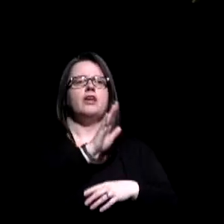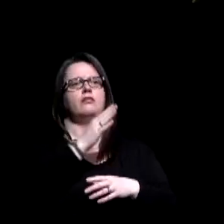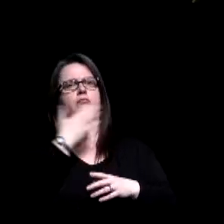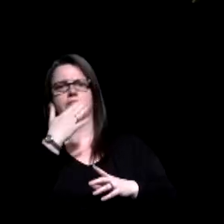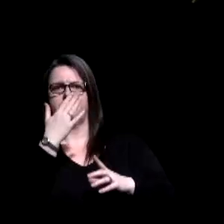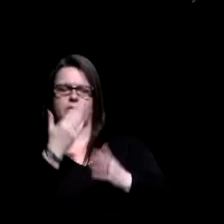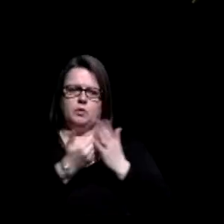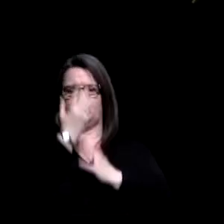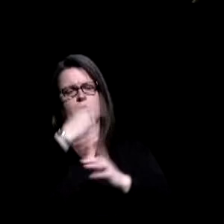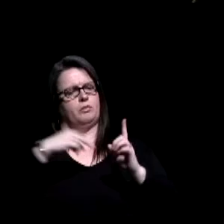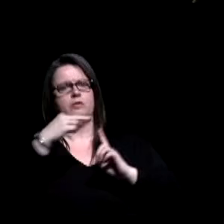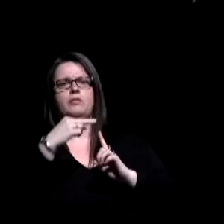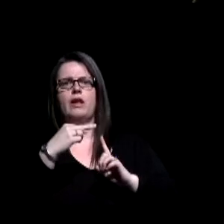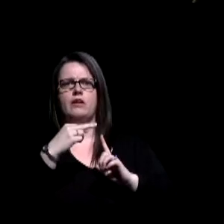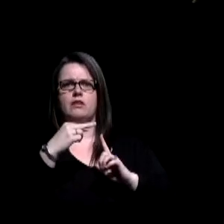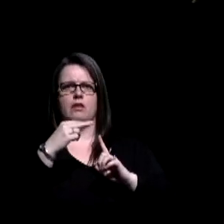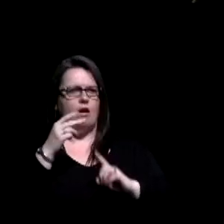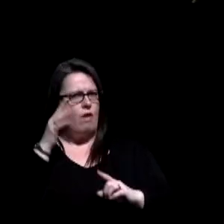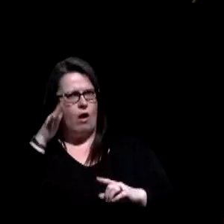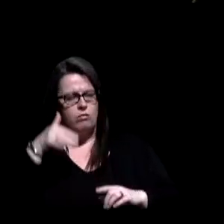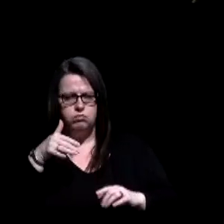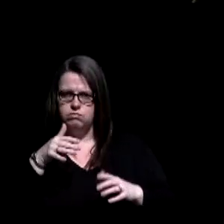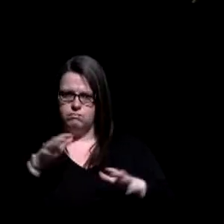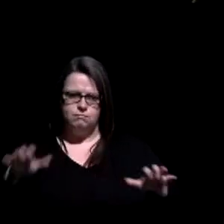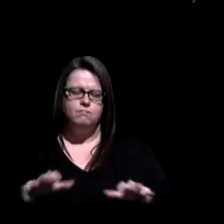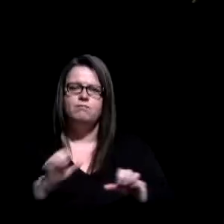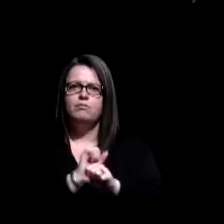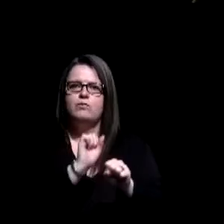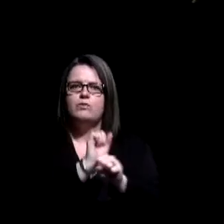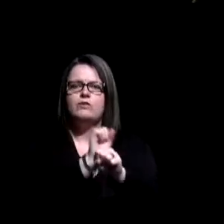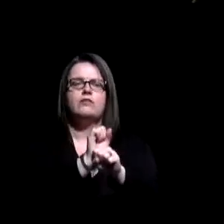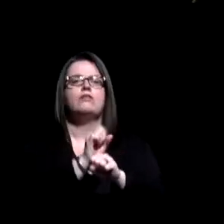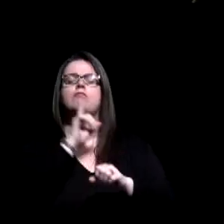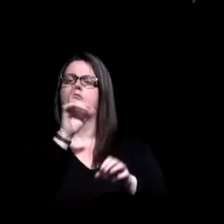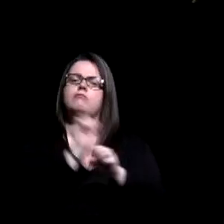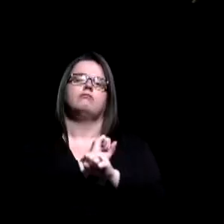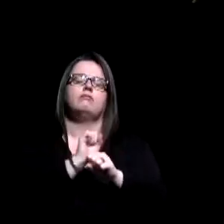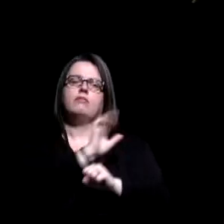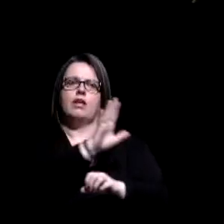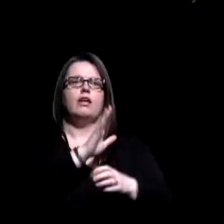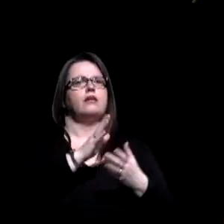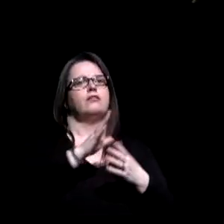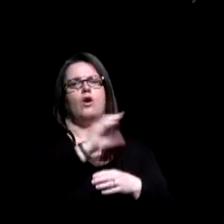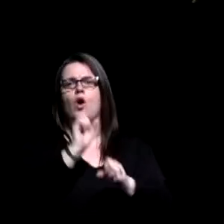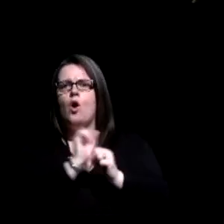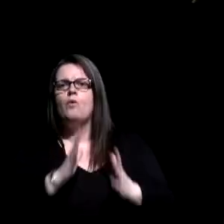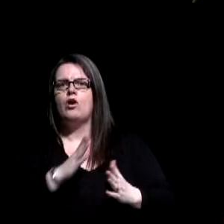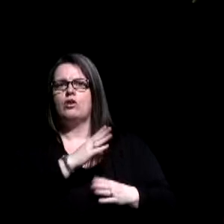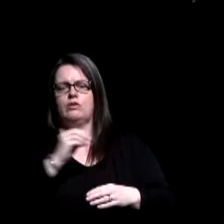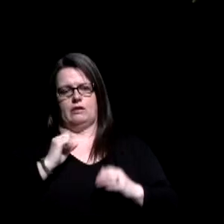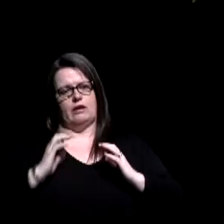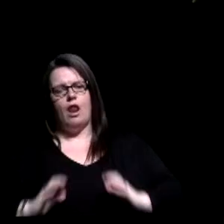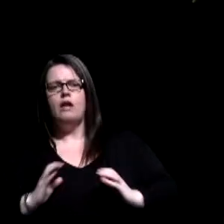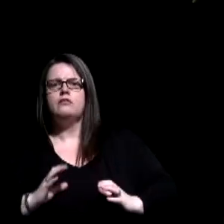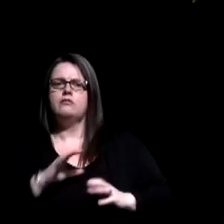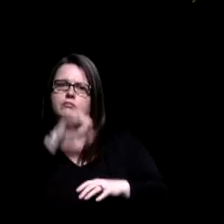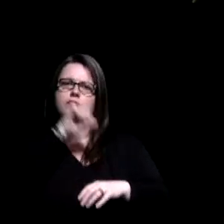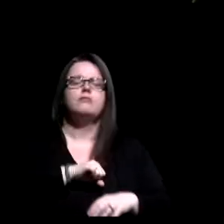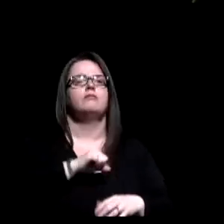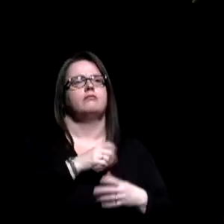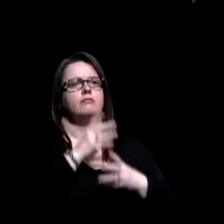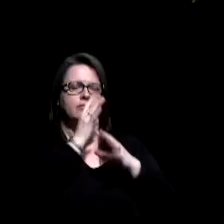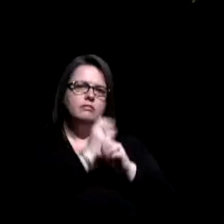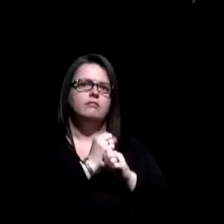and determination is truly appreciated amongst his colleagues and clients. With enthusiasm and a